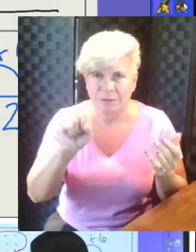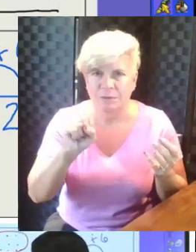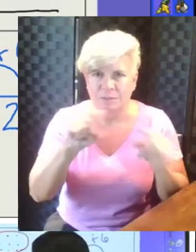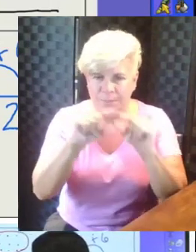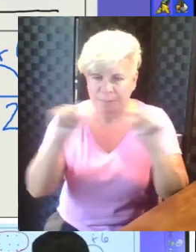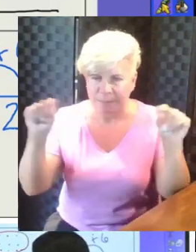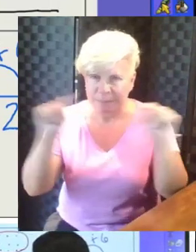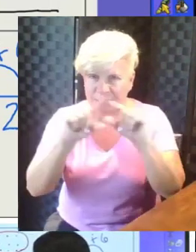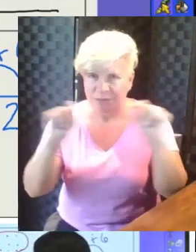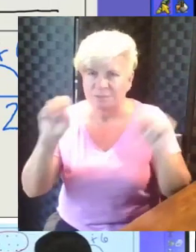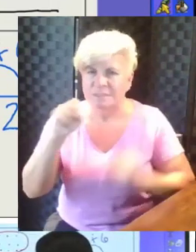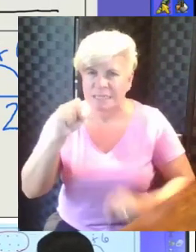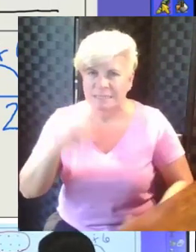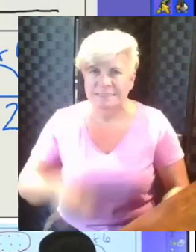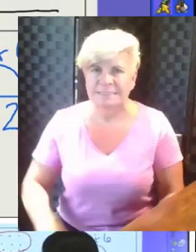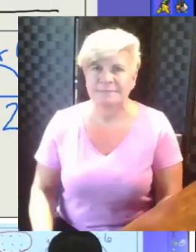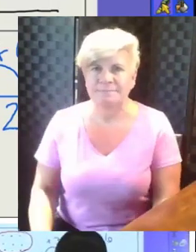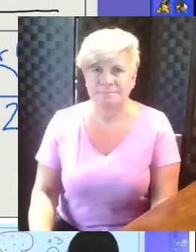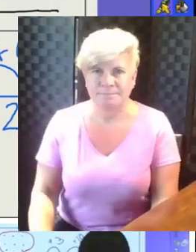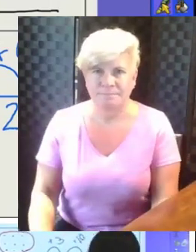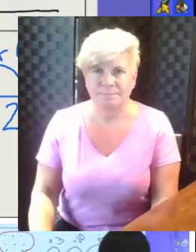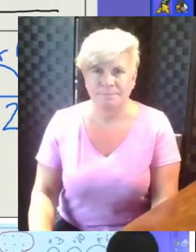Pipe cleaners, right?